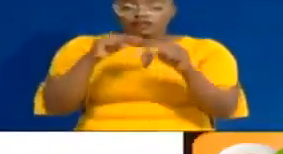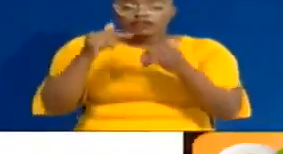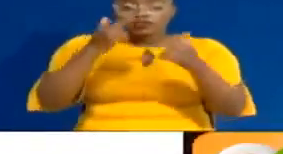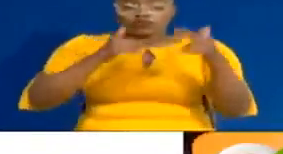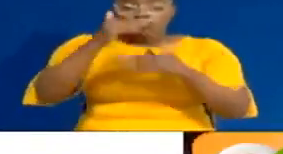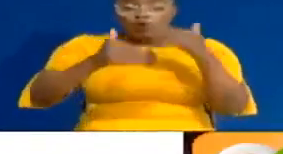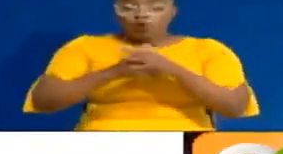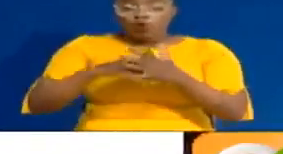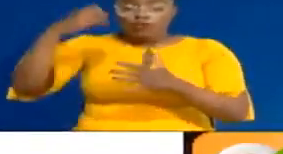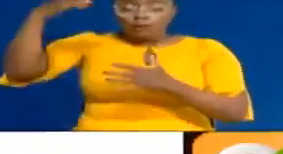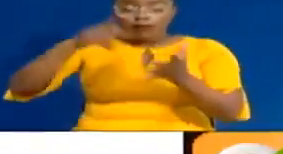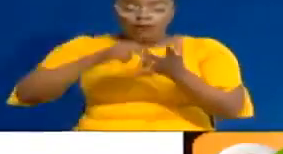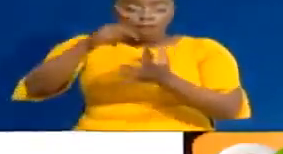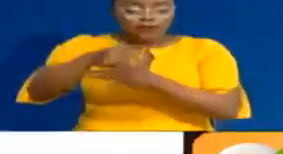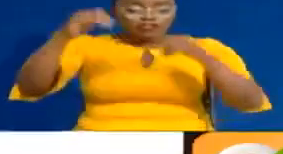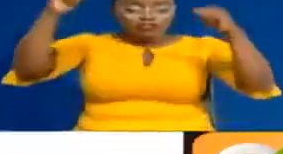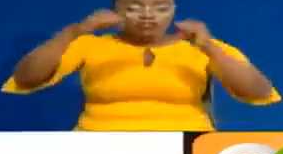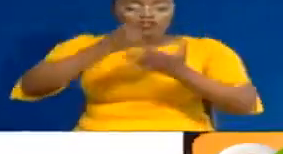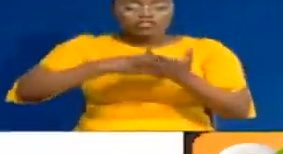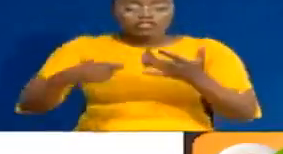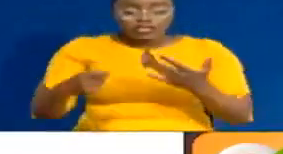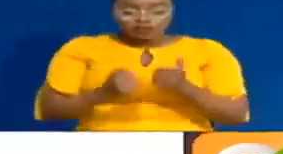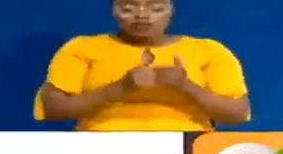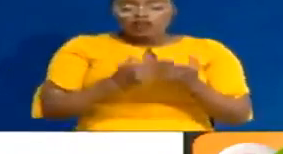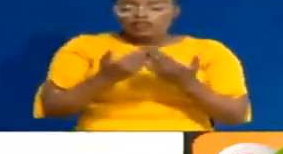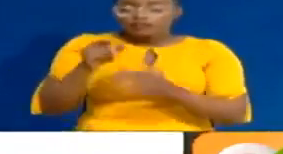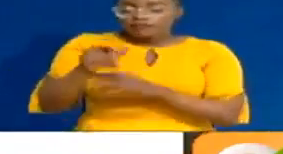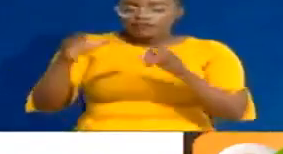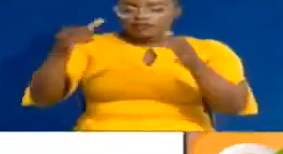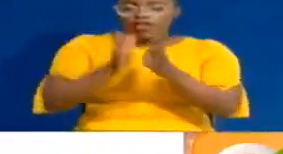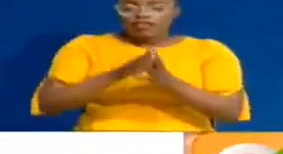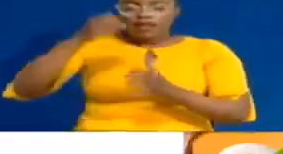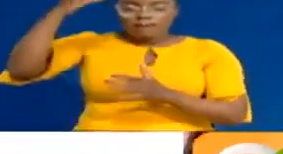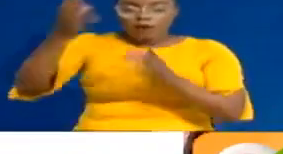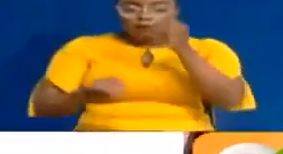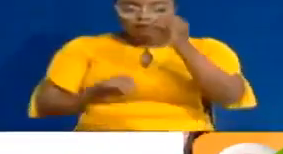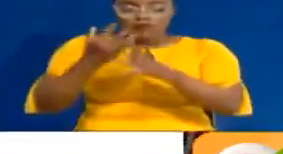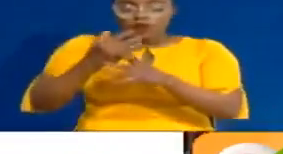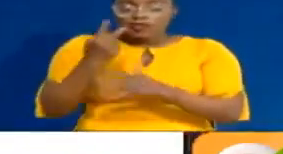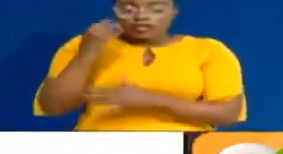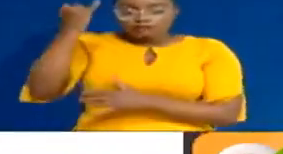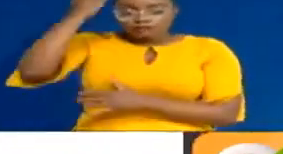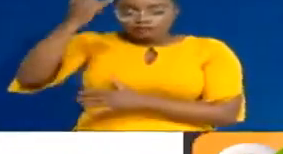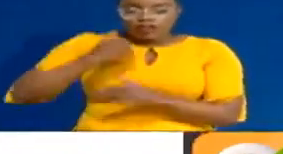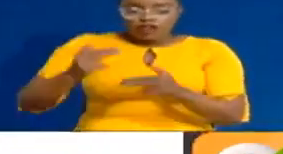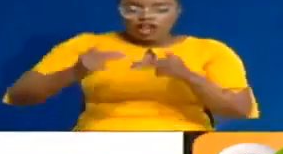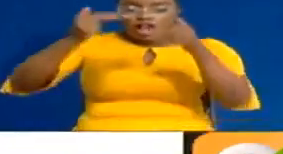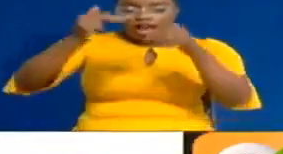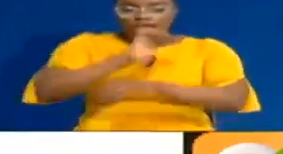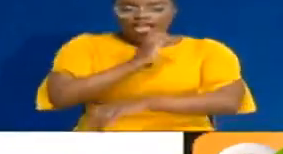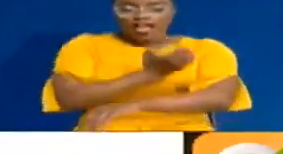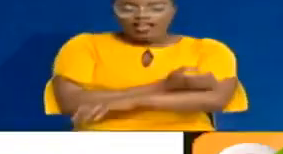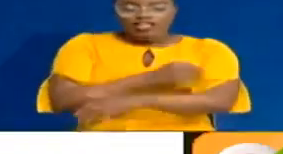review all power purchase agreements signed between the utility firm and power producers with a view of taming high energy